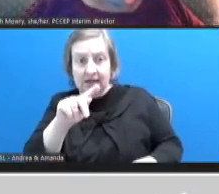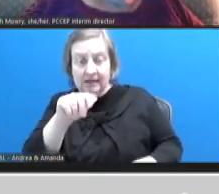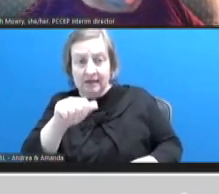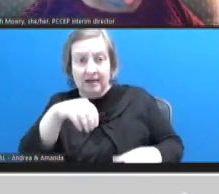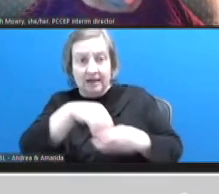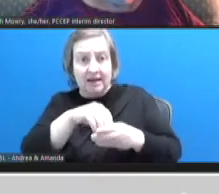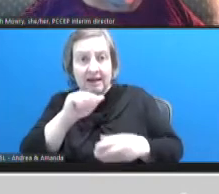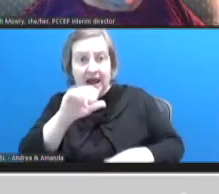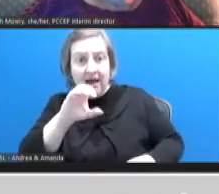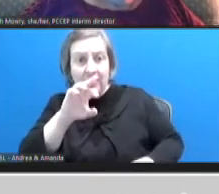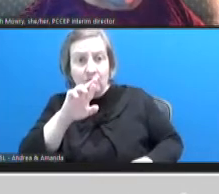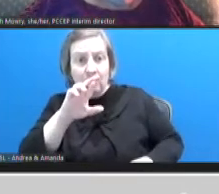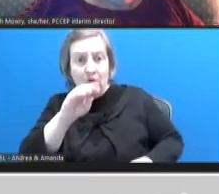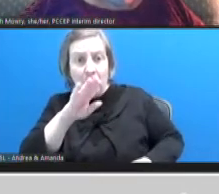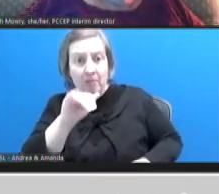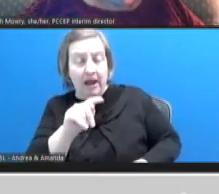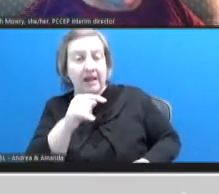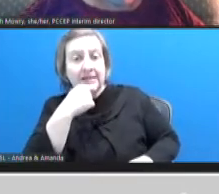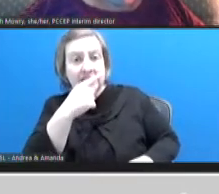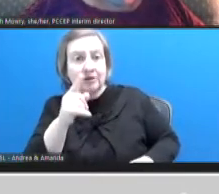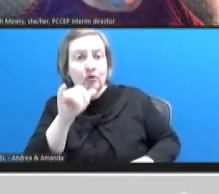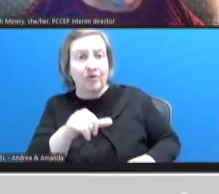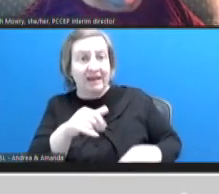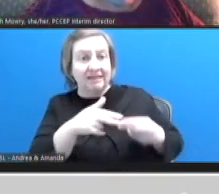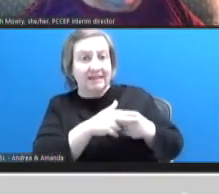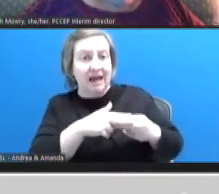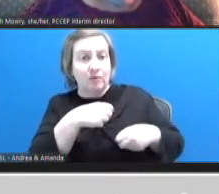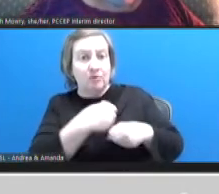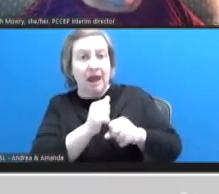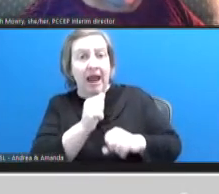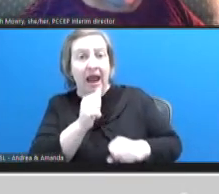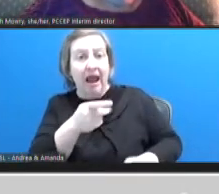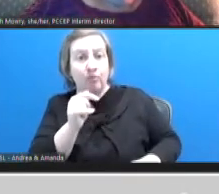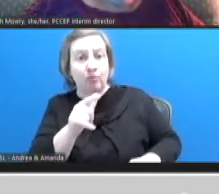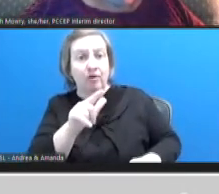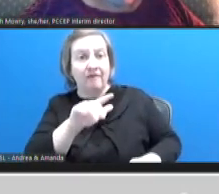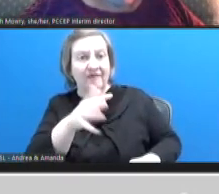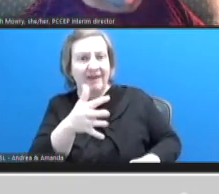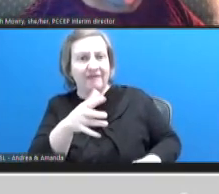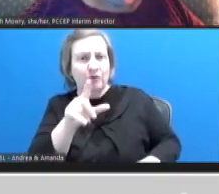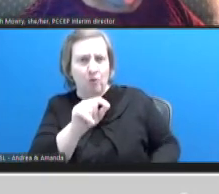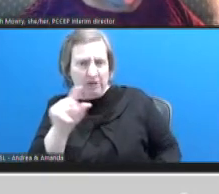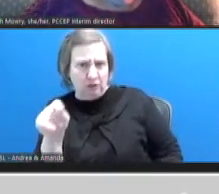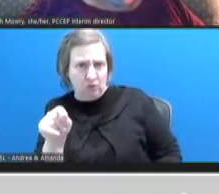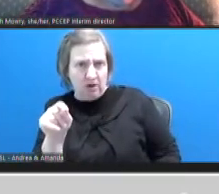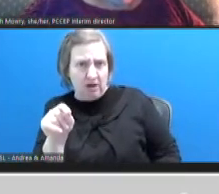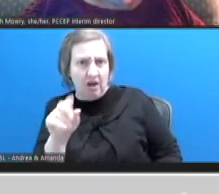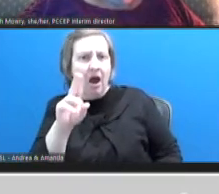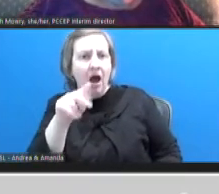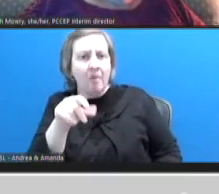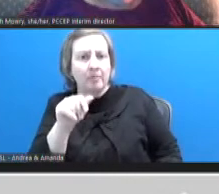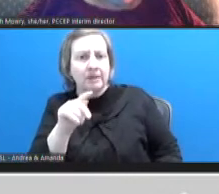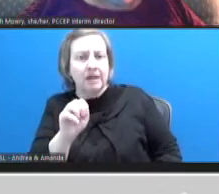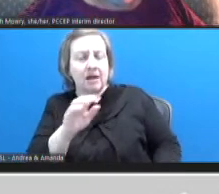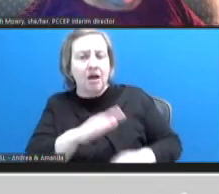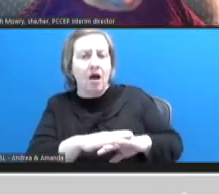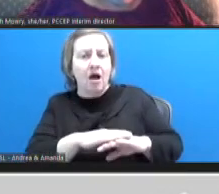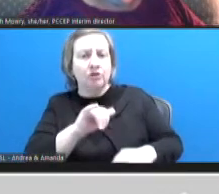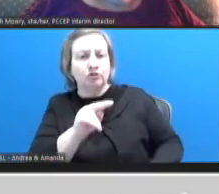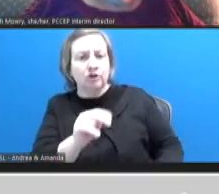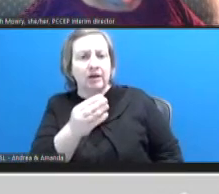you that this slide deck was created on April 5 of 2020 and then updated on January 14 when it was released this